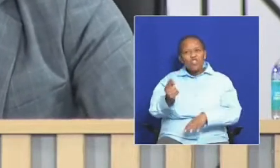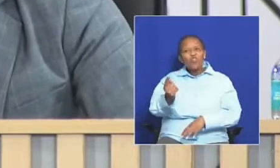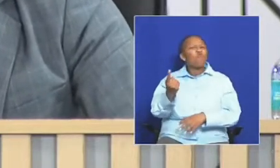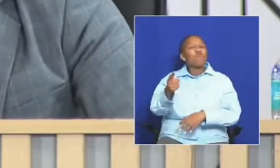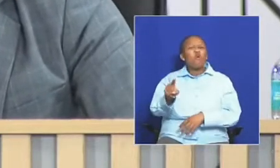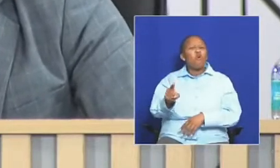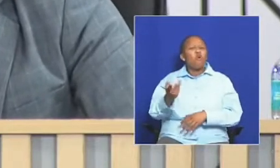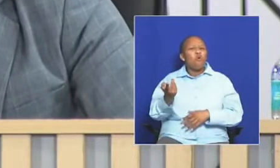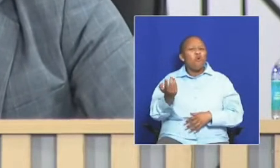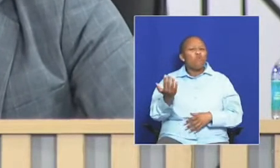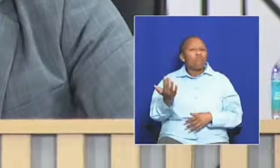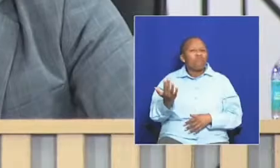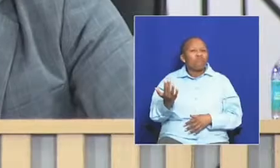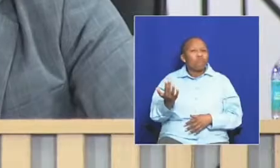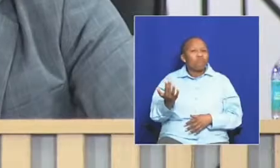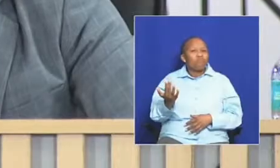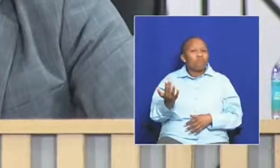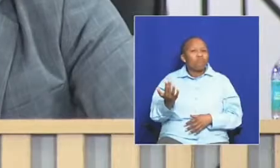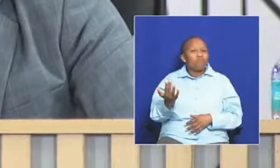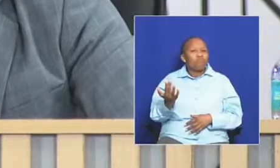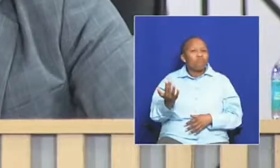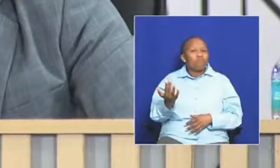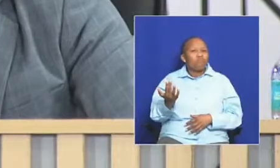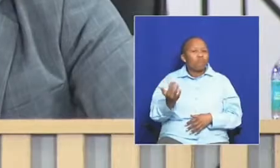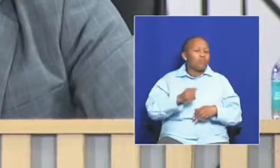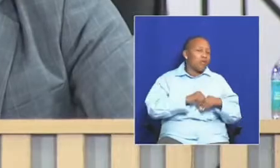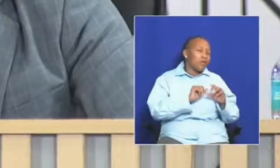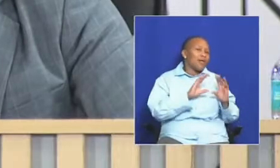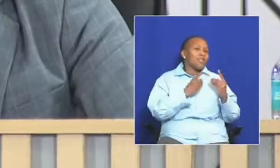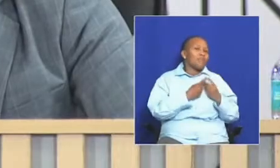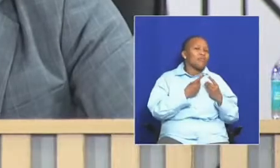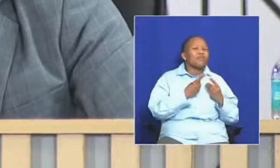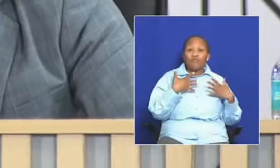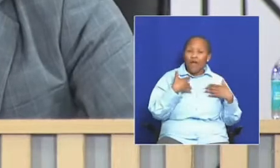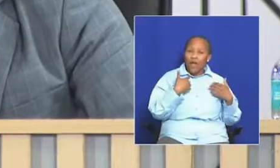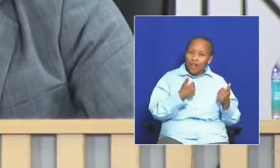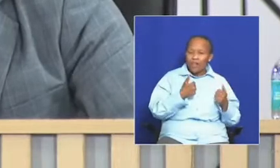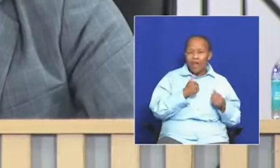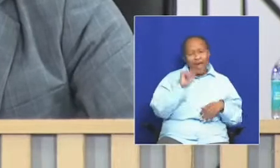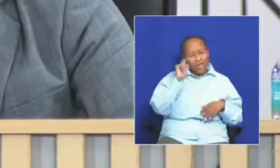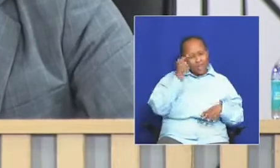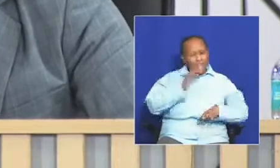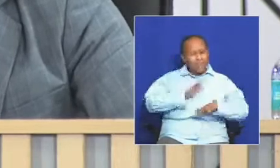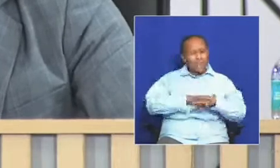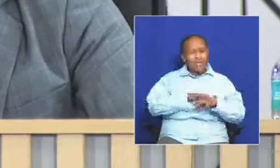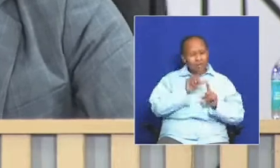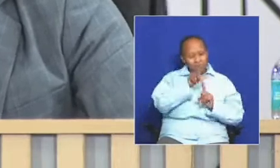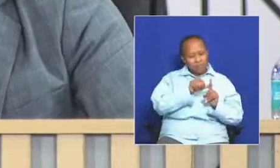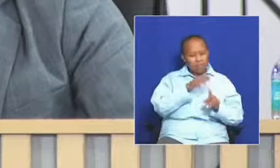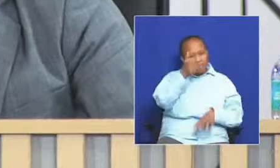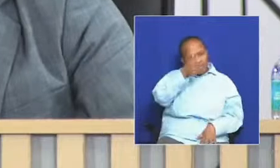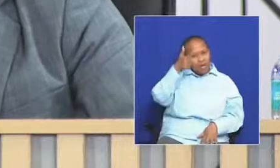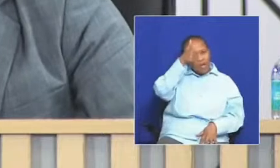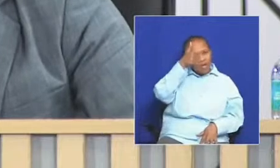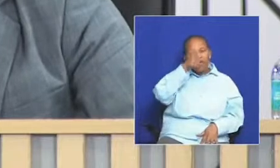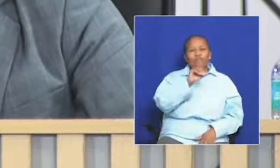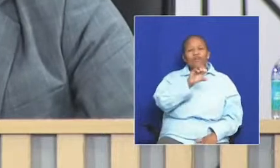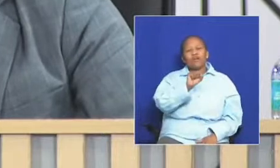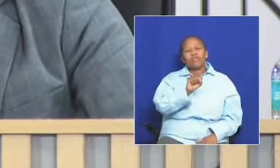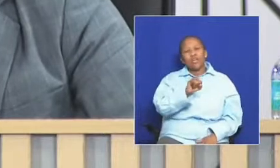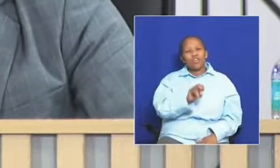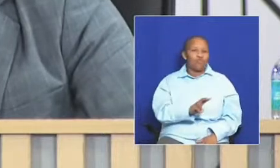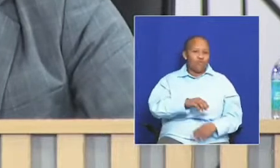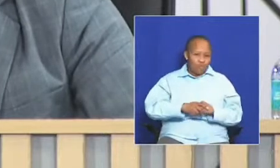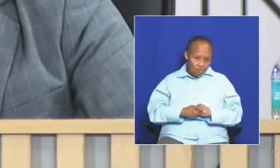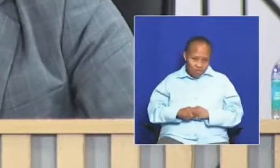It's from, I think by then he was the head of SIU. What are you being investigated